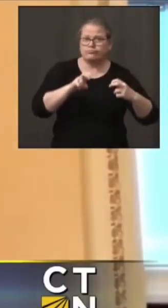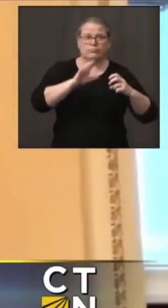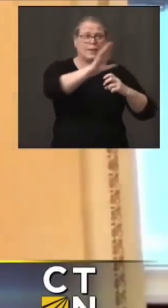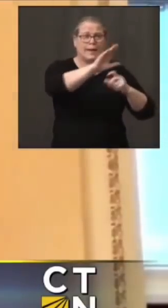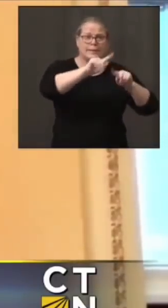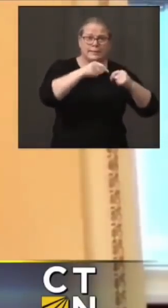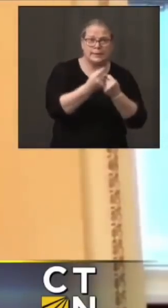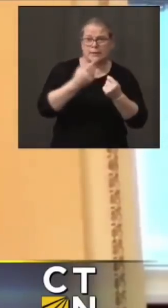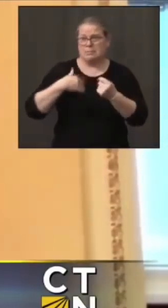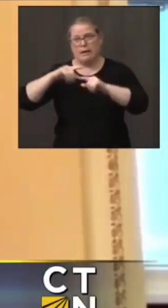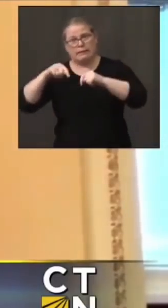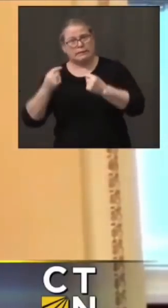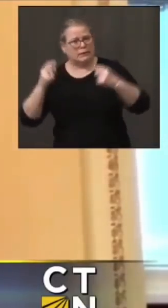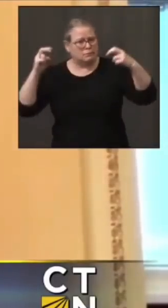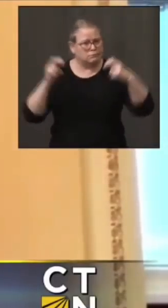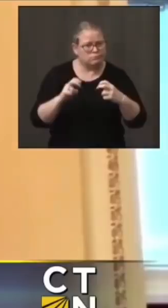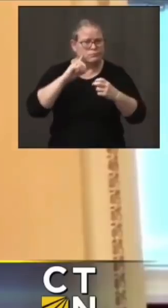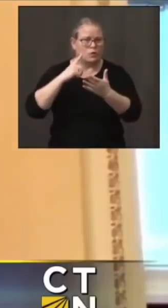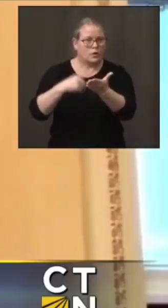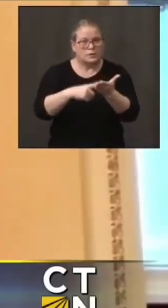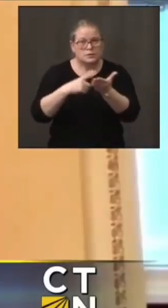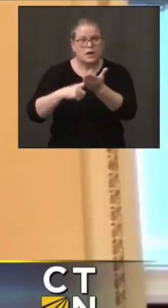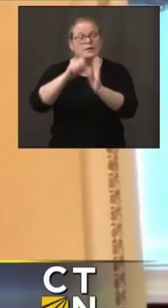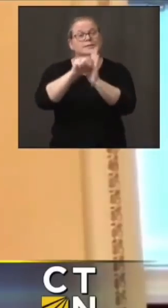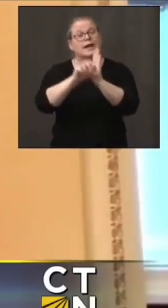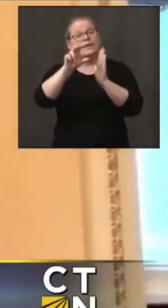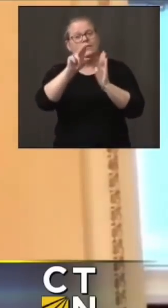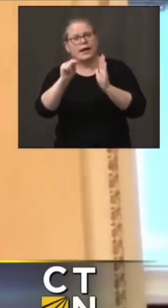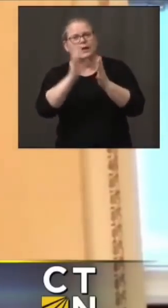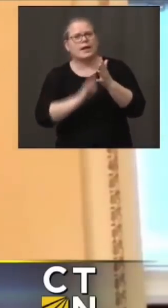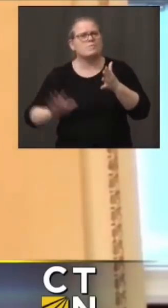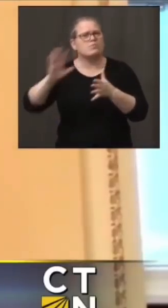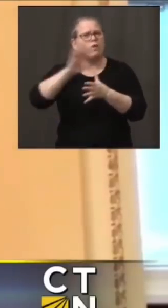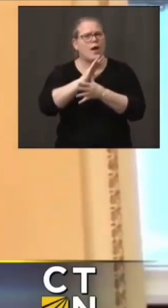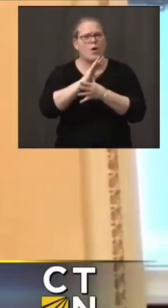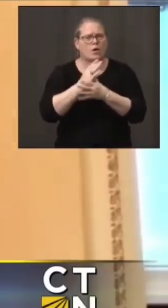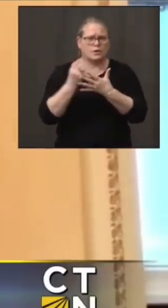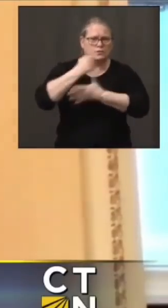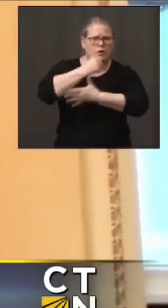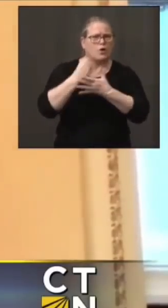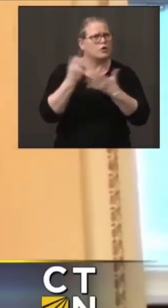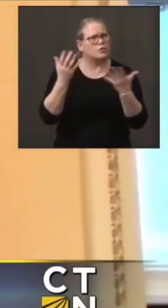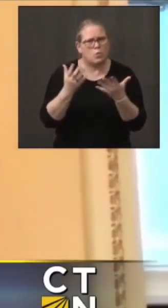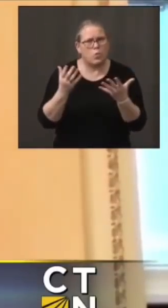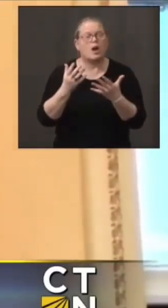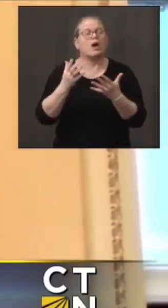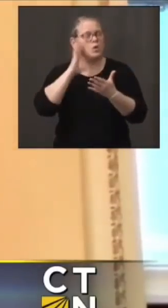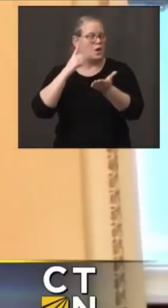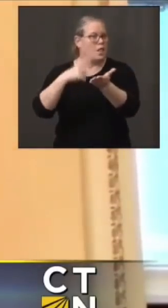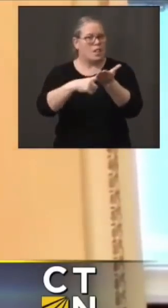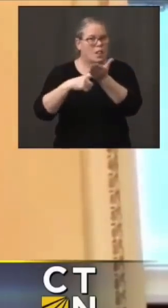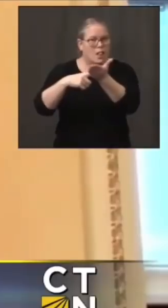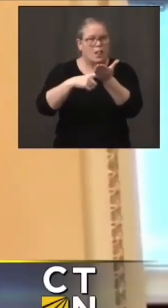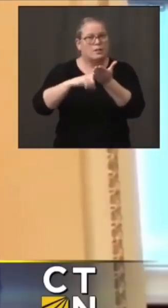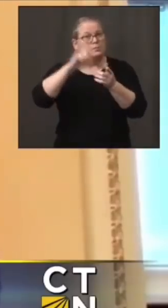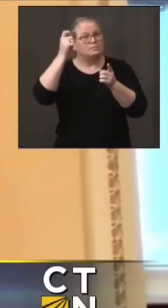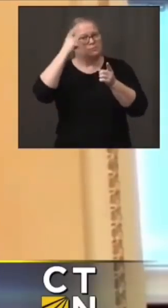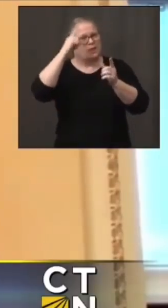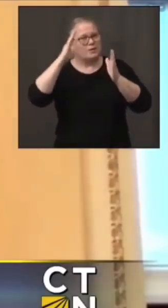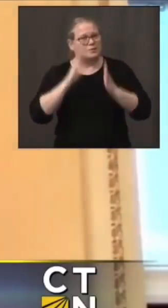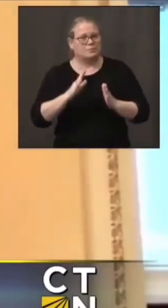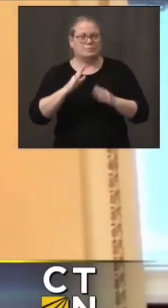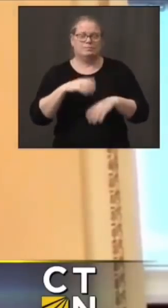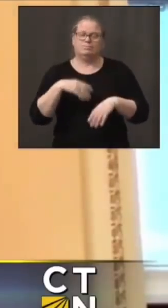the priorities for the state of Connecticut. Governor, you'd be interested to know, and he had been so complimentary of